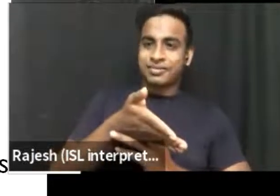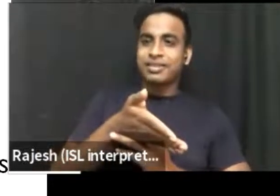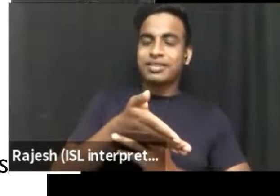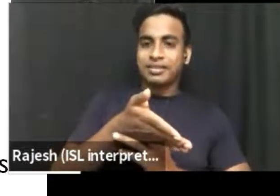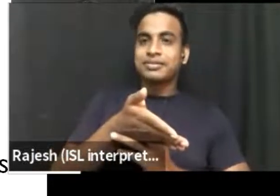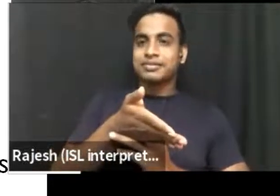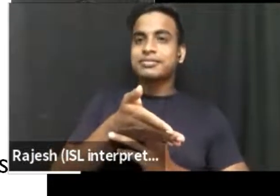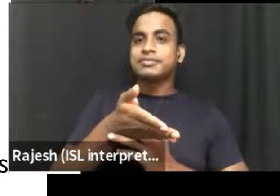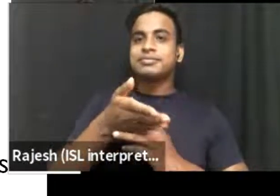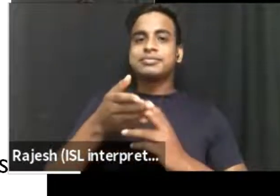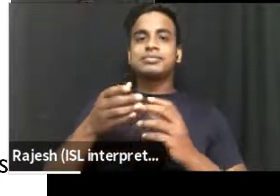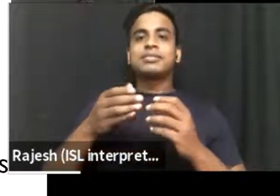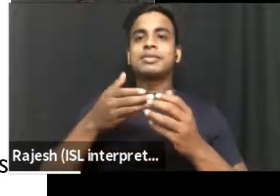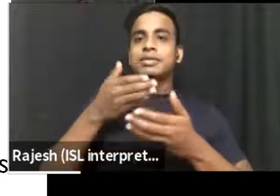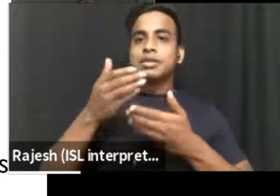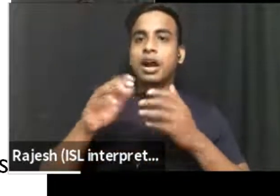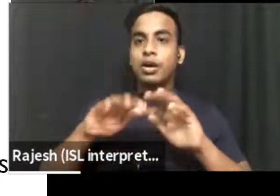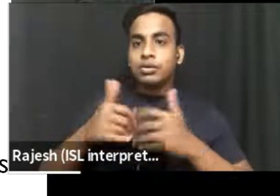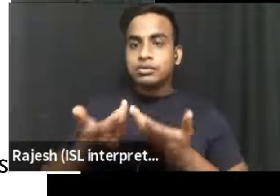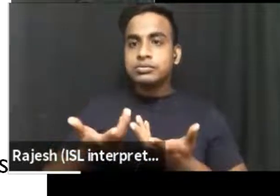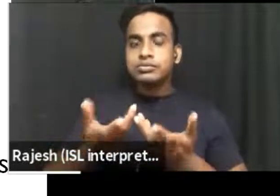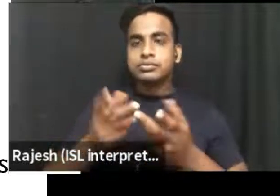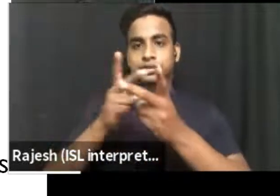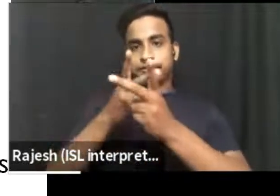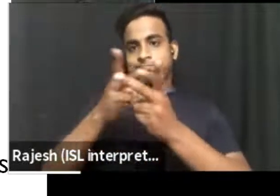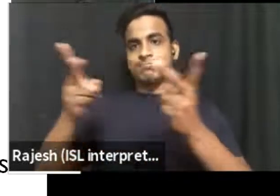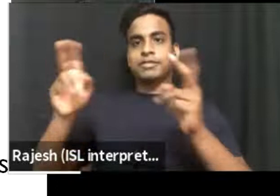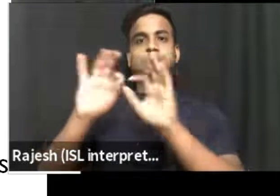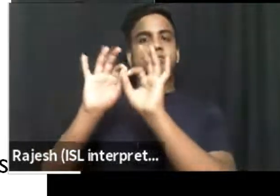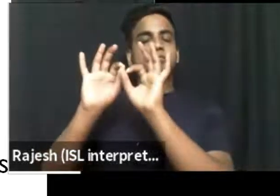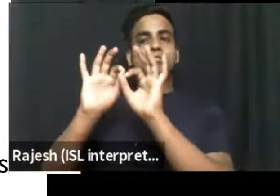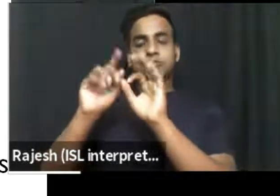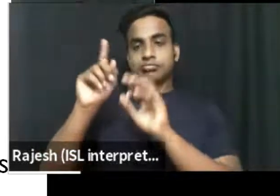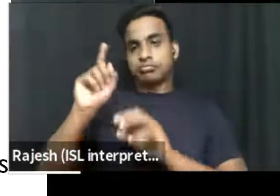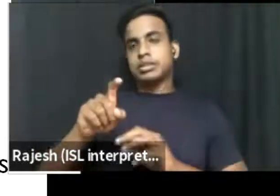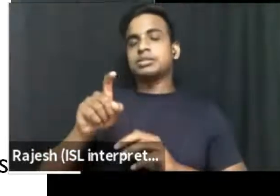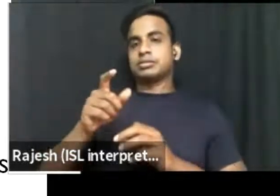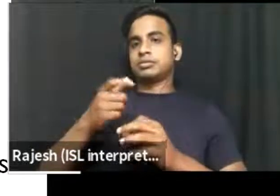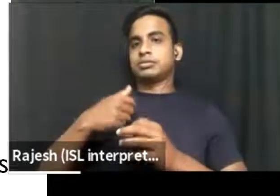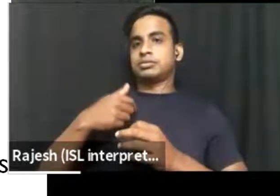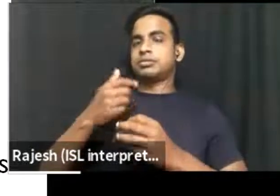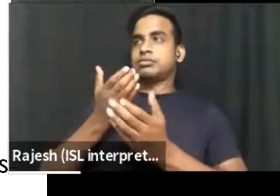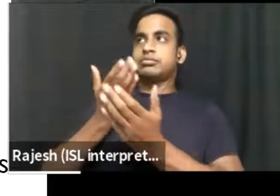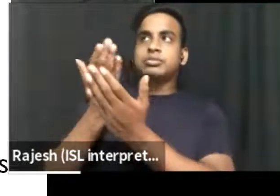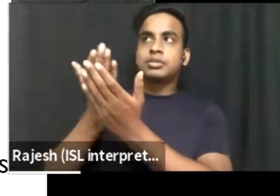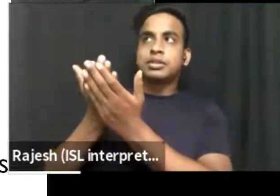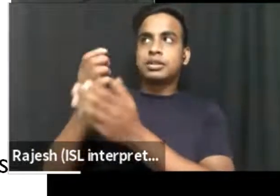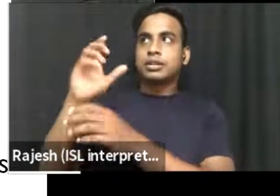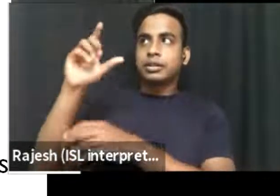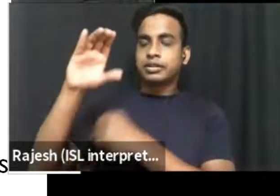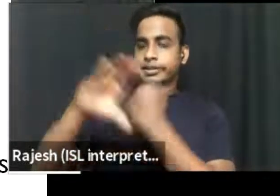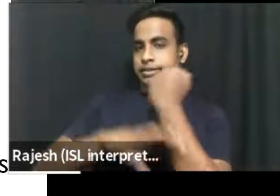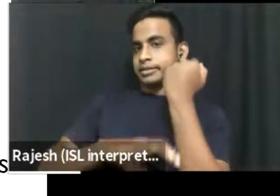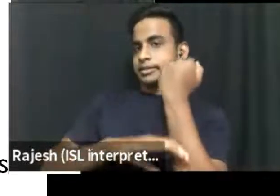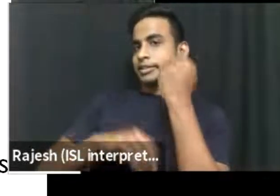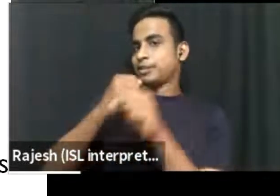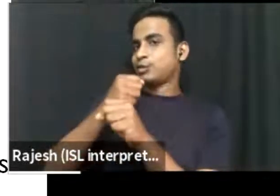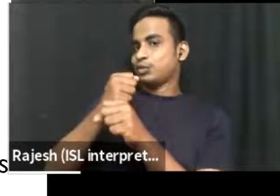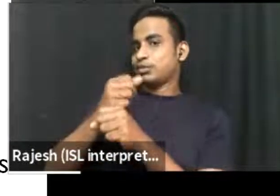a disability which has come. How can we help people to go in for that early identification and